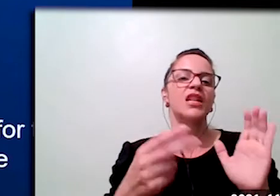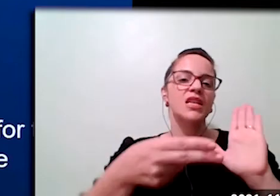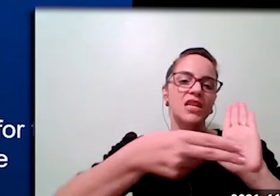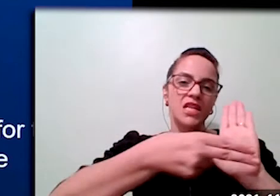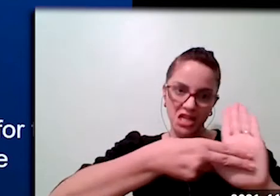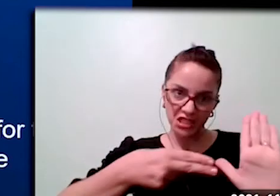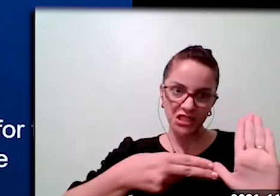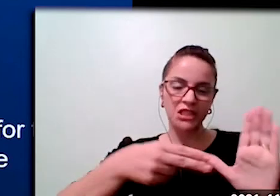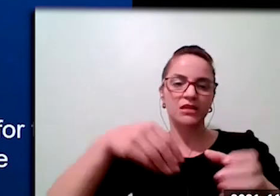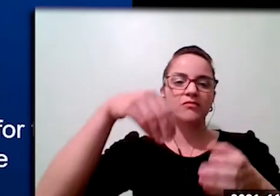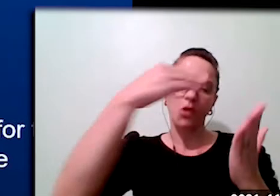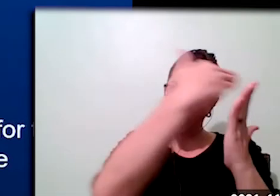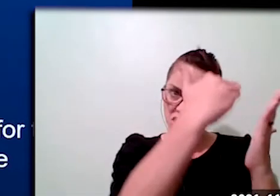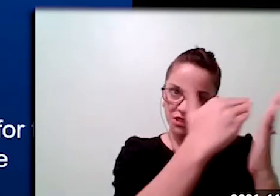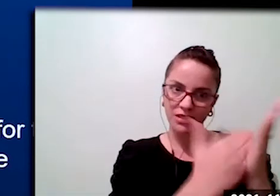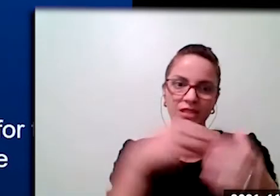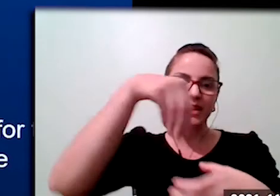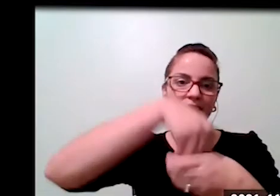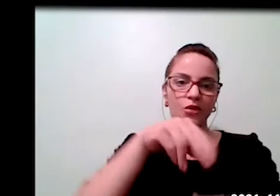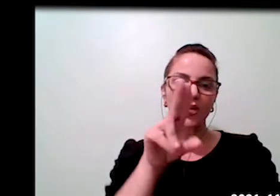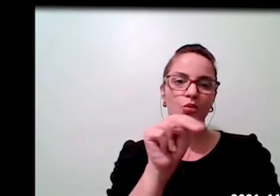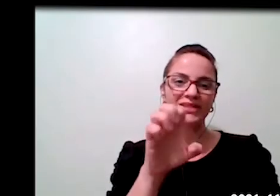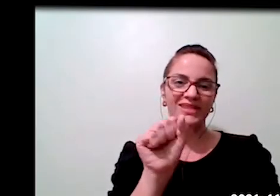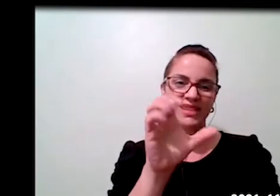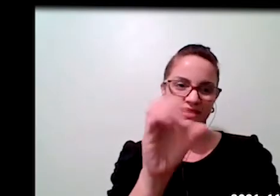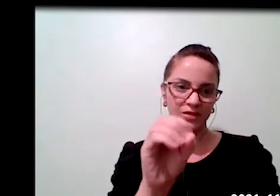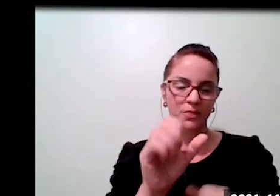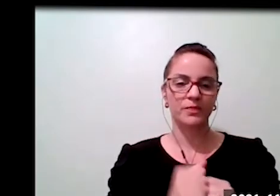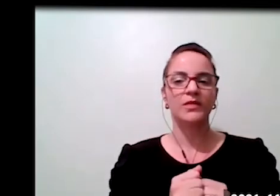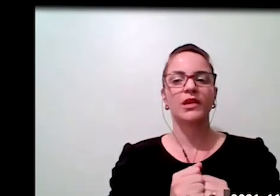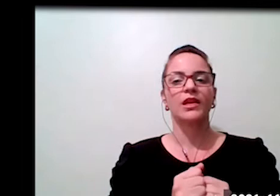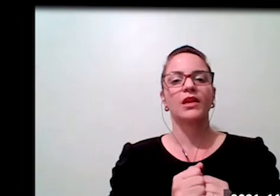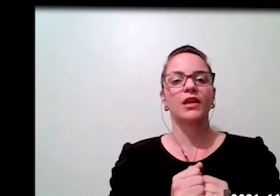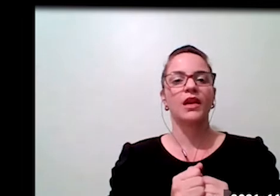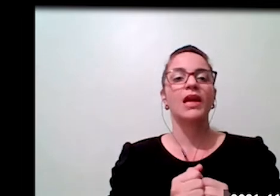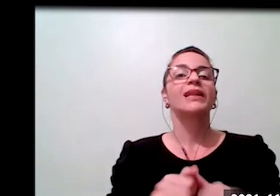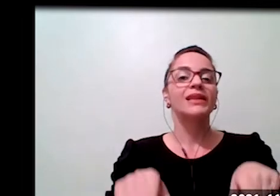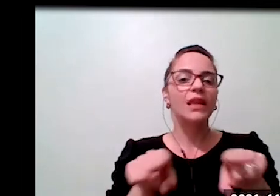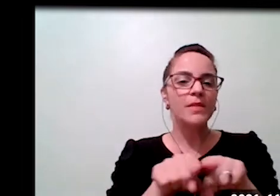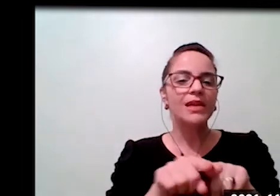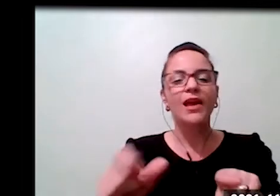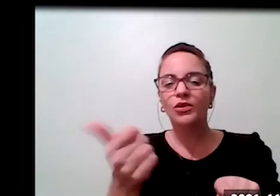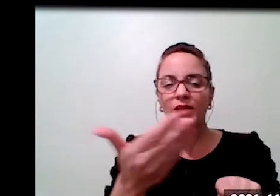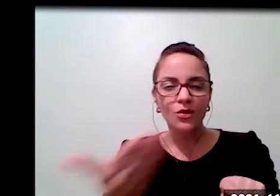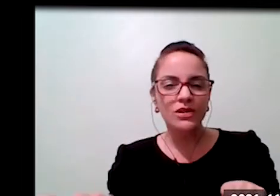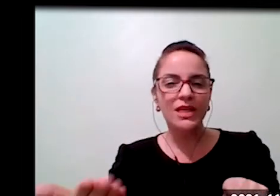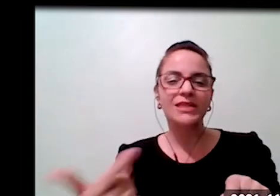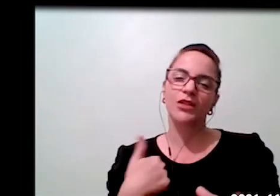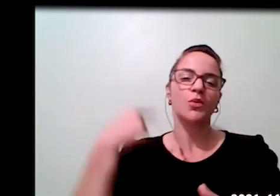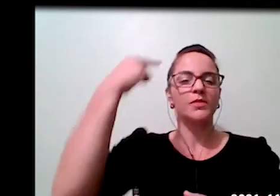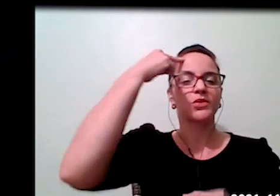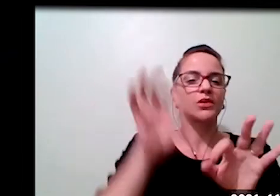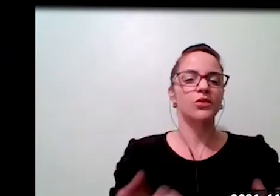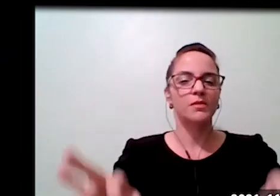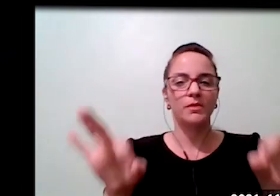would like to see everything in orange in the future. One of the things that I consider, this is on a personal note, one